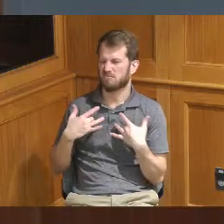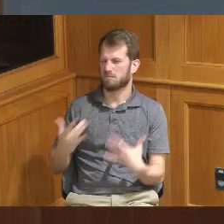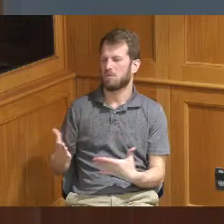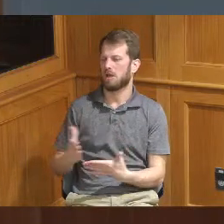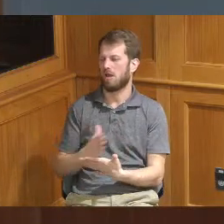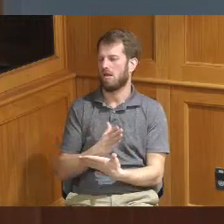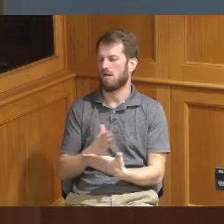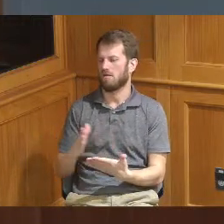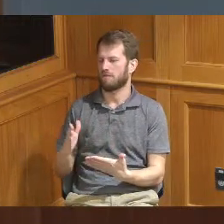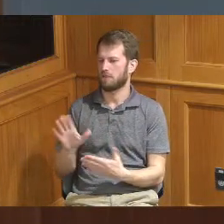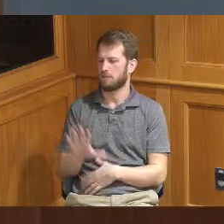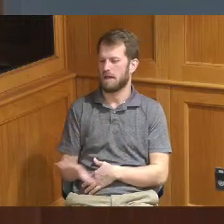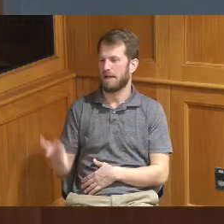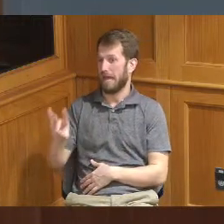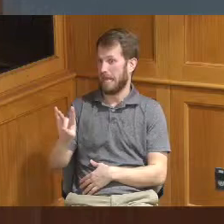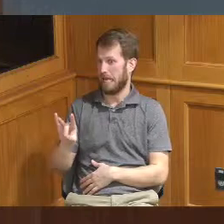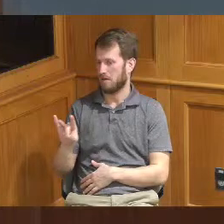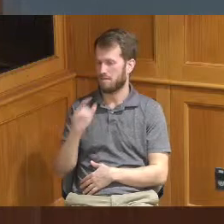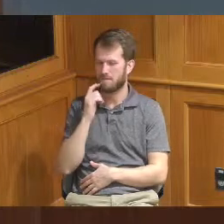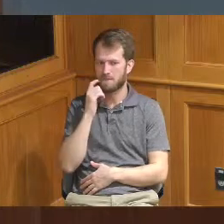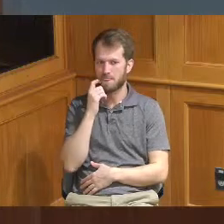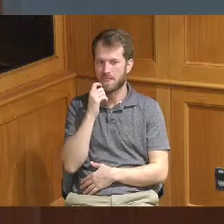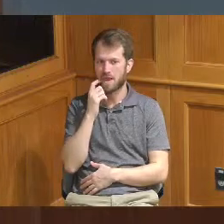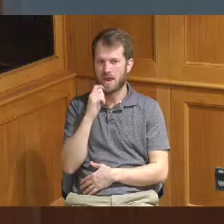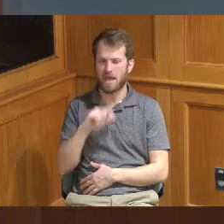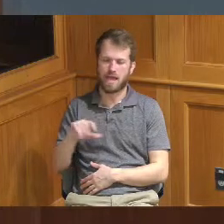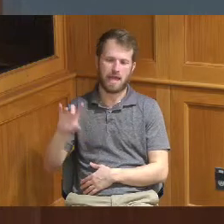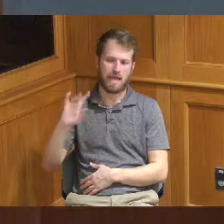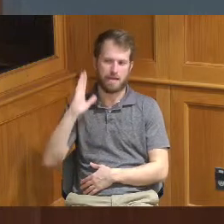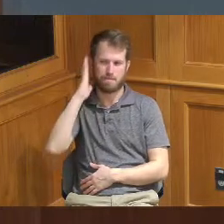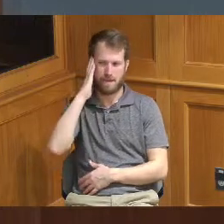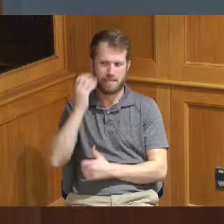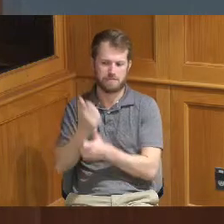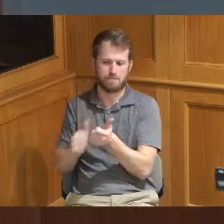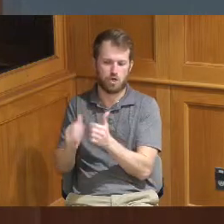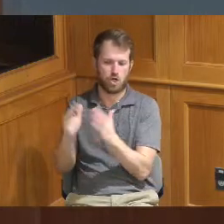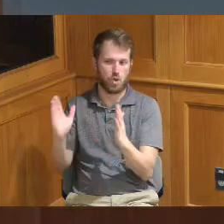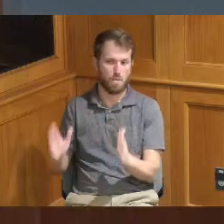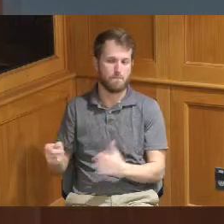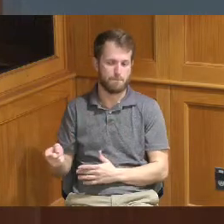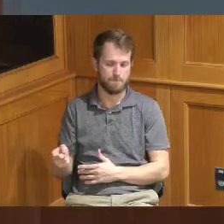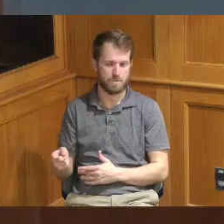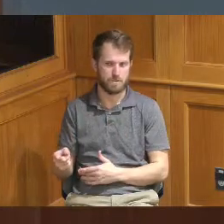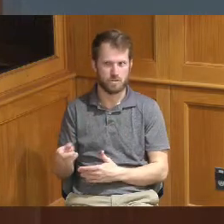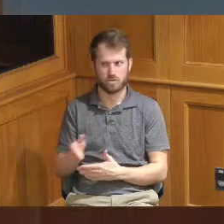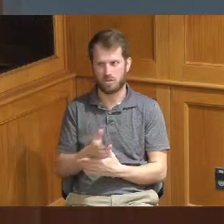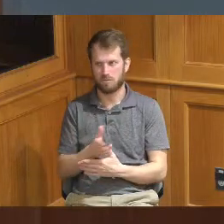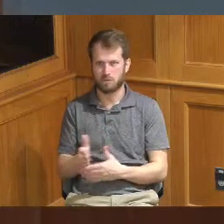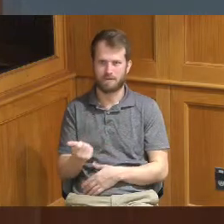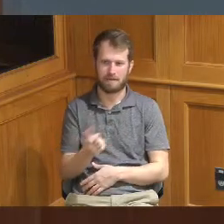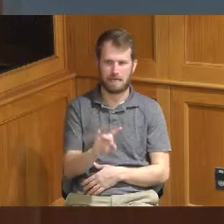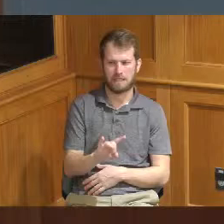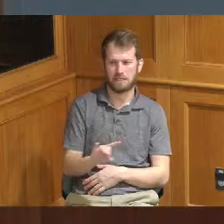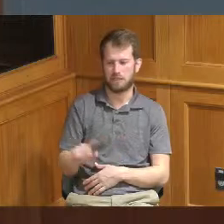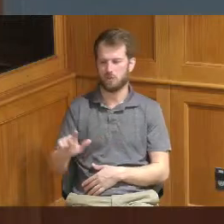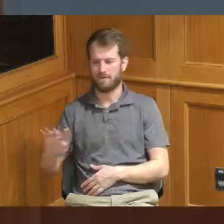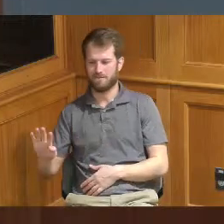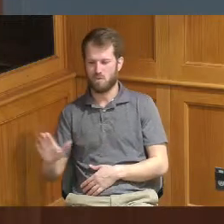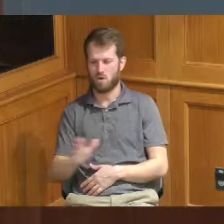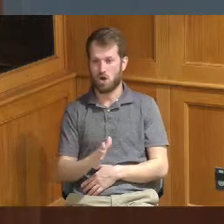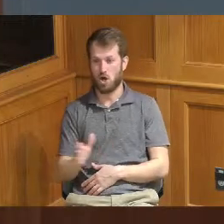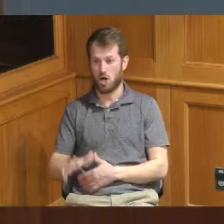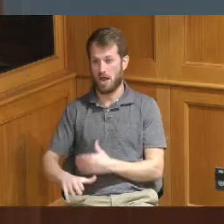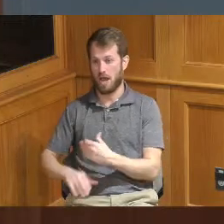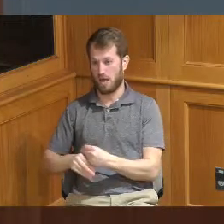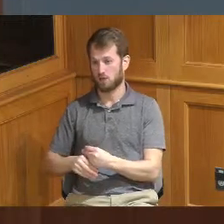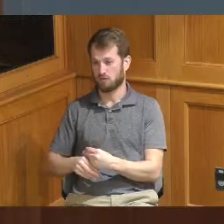average is about 8 beds per home. And so between 18 and 24, probably additional